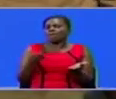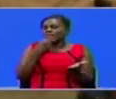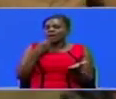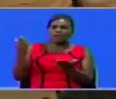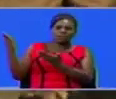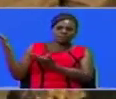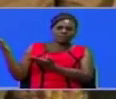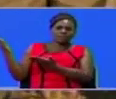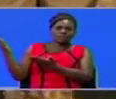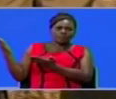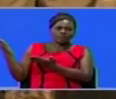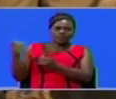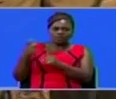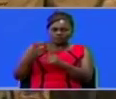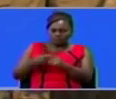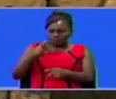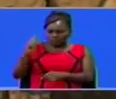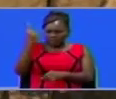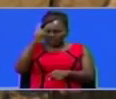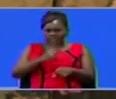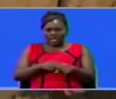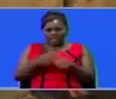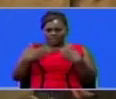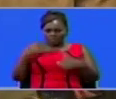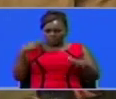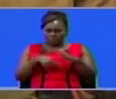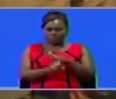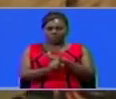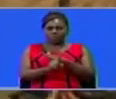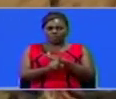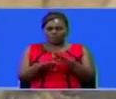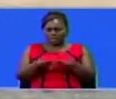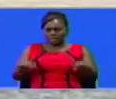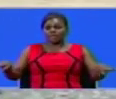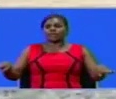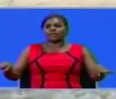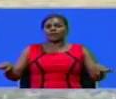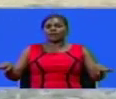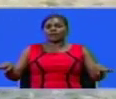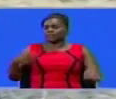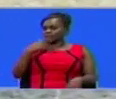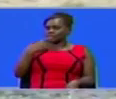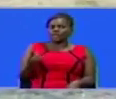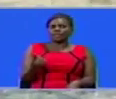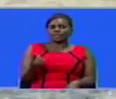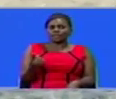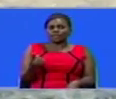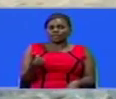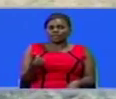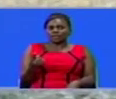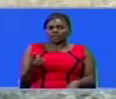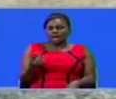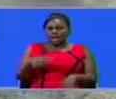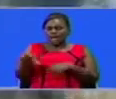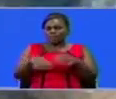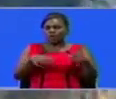Epukor has been around since the first incursion by the herders into the expansive ranch. Solomon says the number of